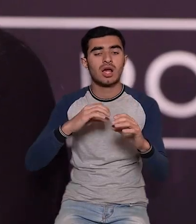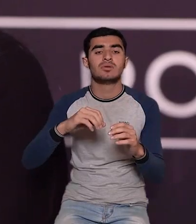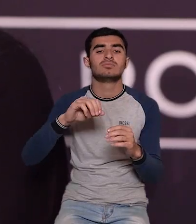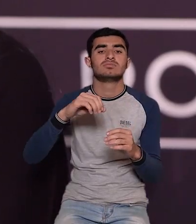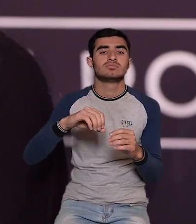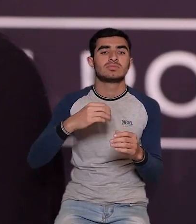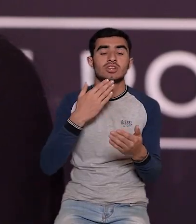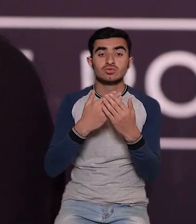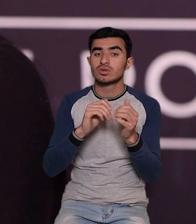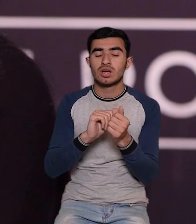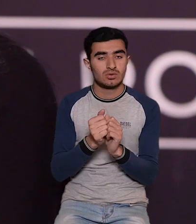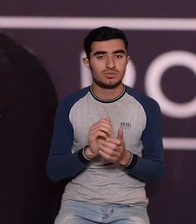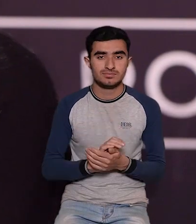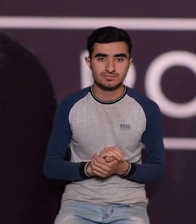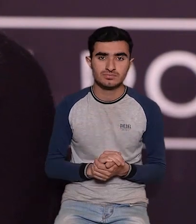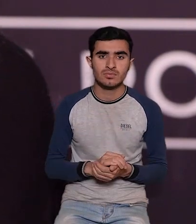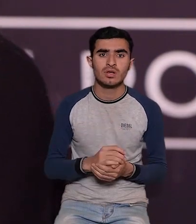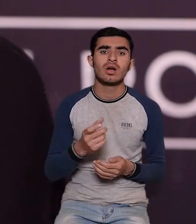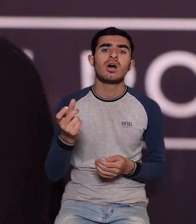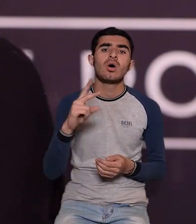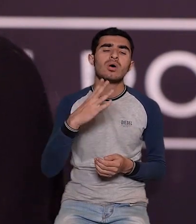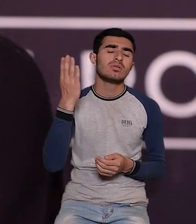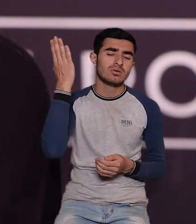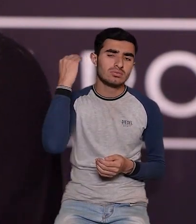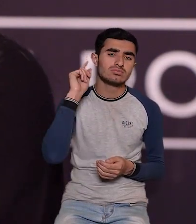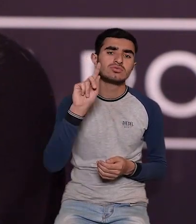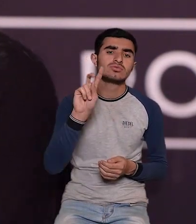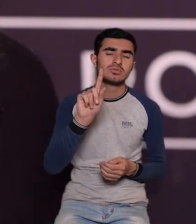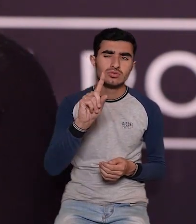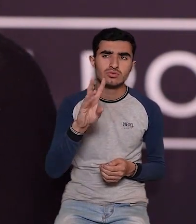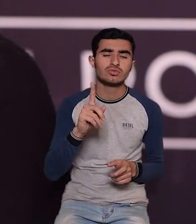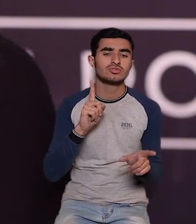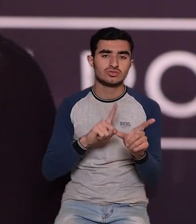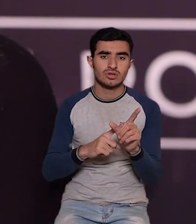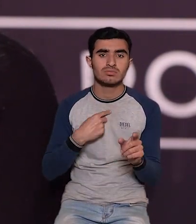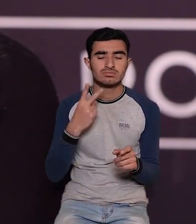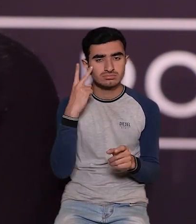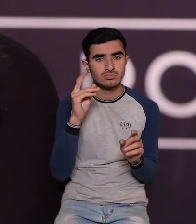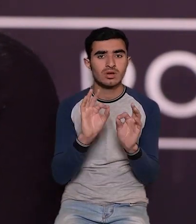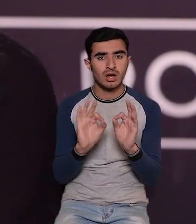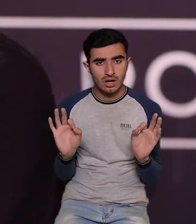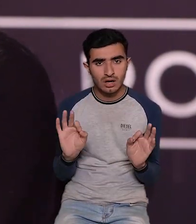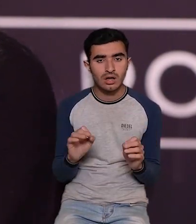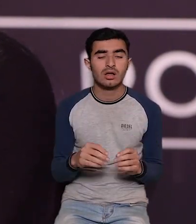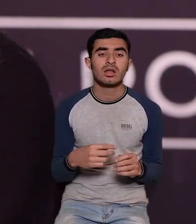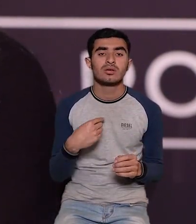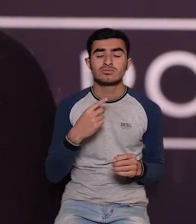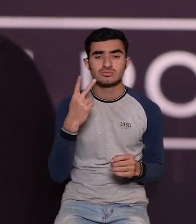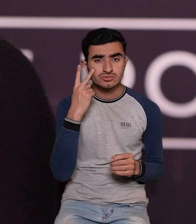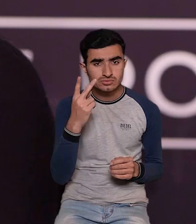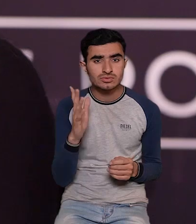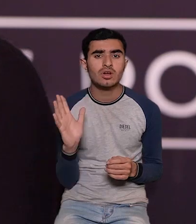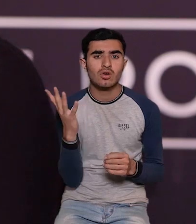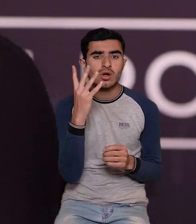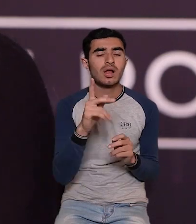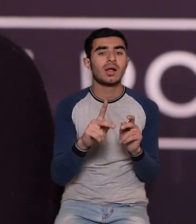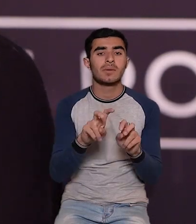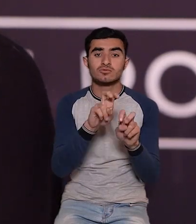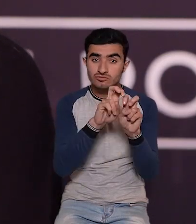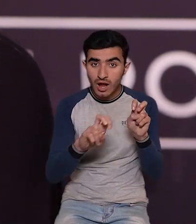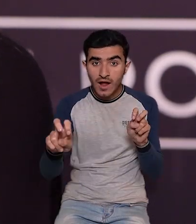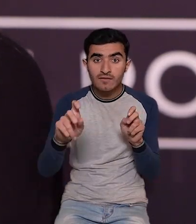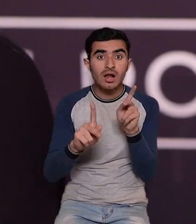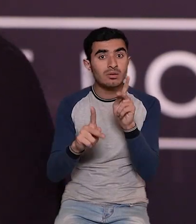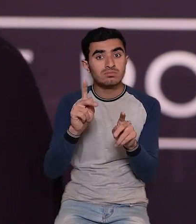we saw over the last few years for the biennial that we see a lot of biennial tourism, and